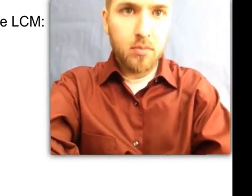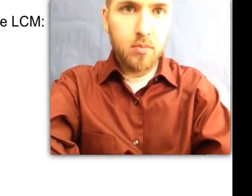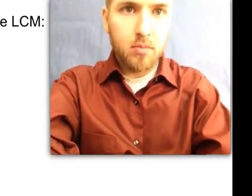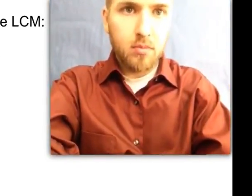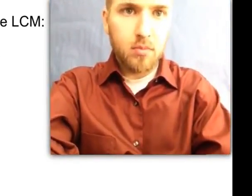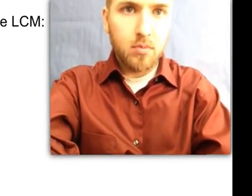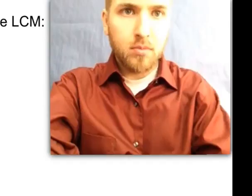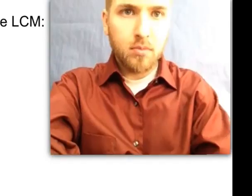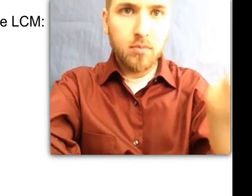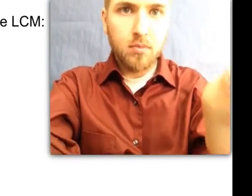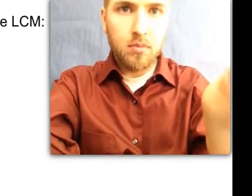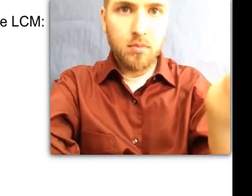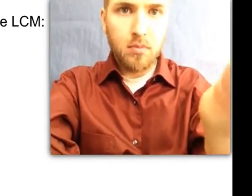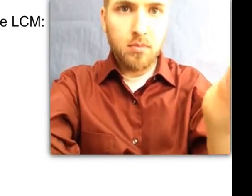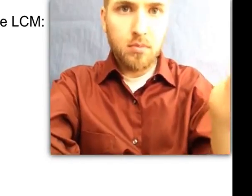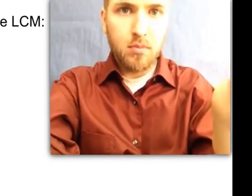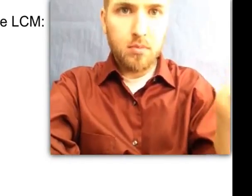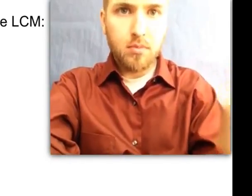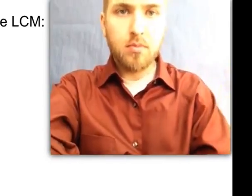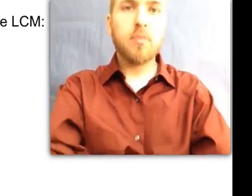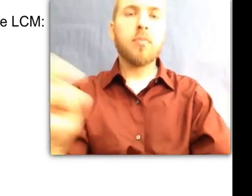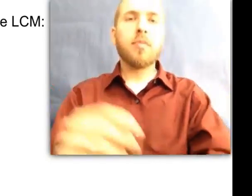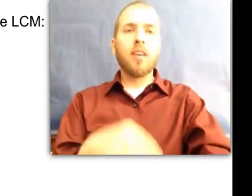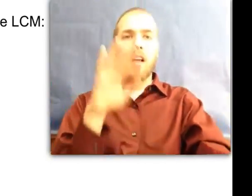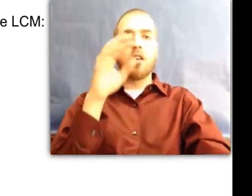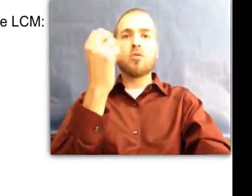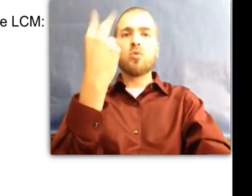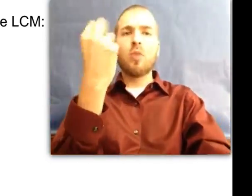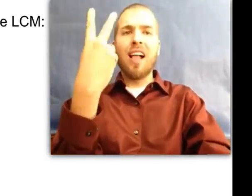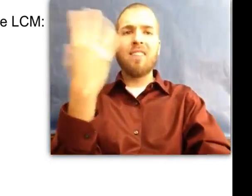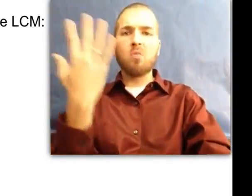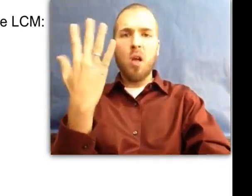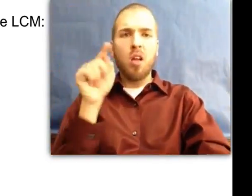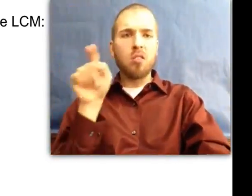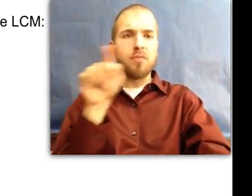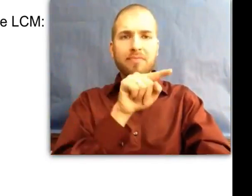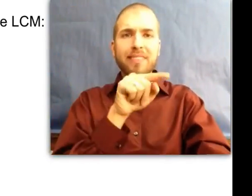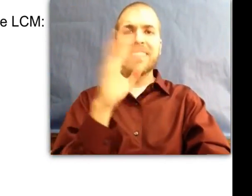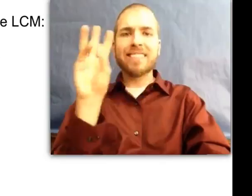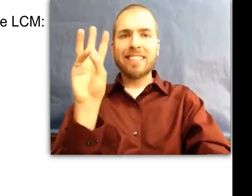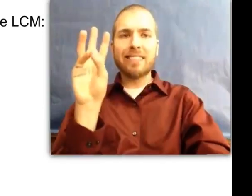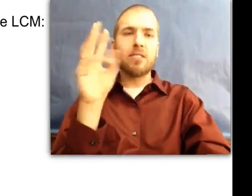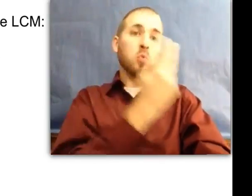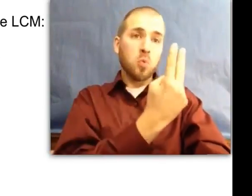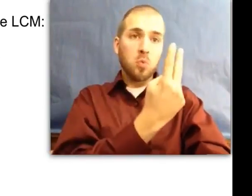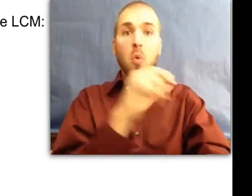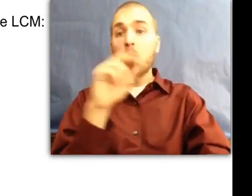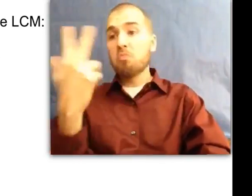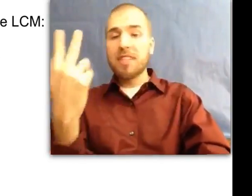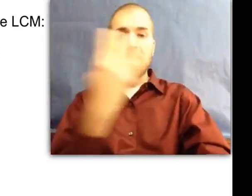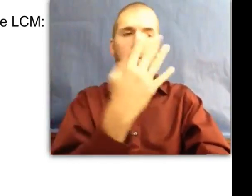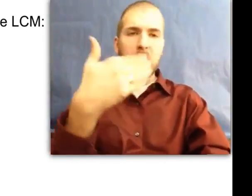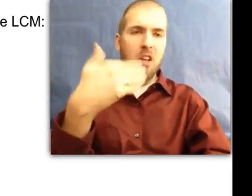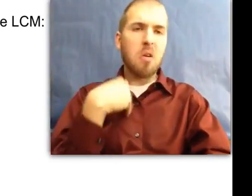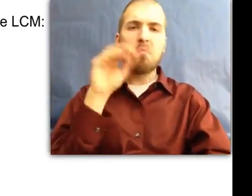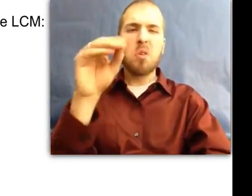your line, separating them, and it's going to look kind of like a tree. So 12, what are